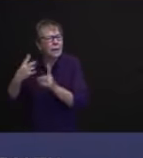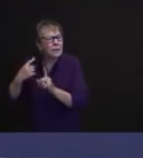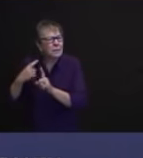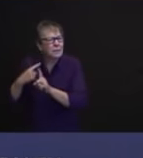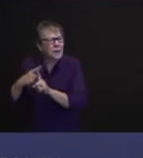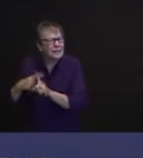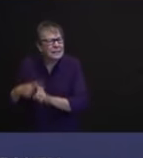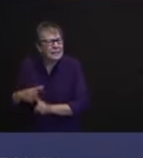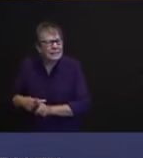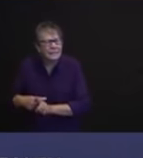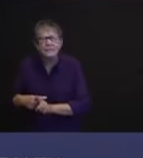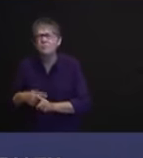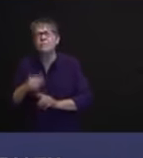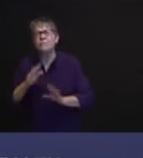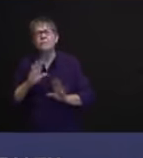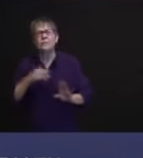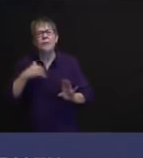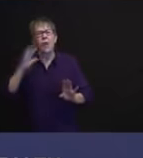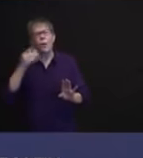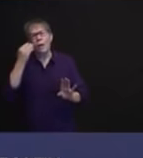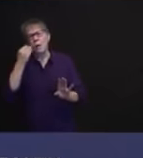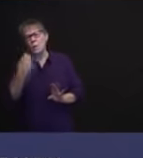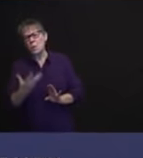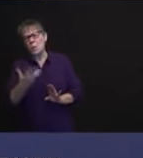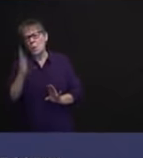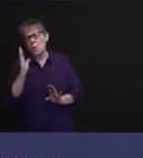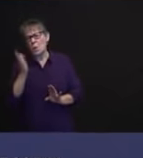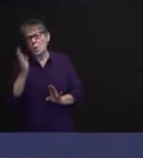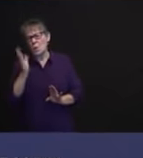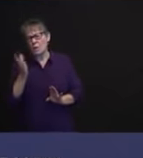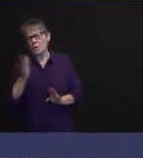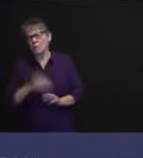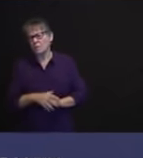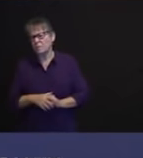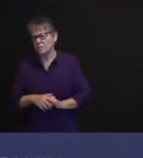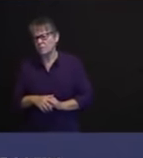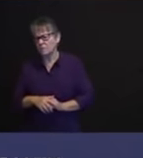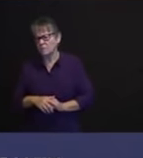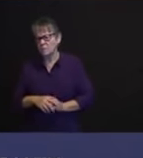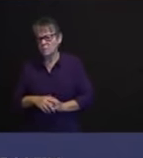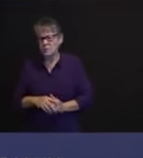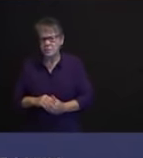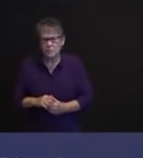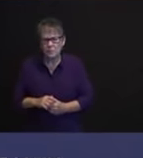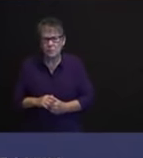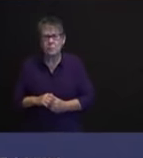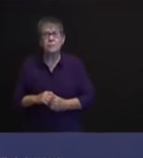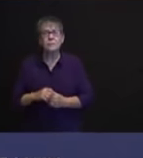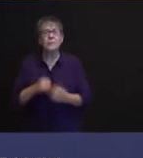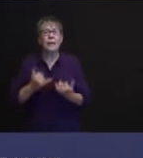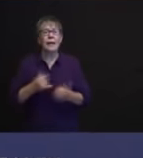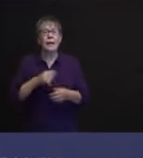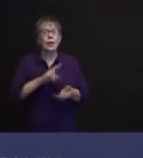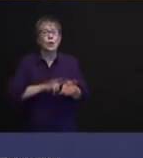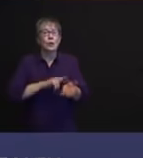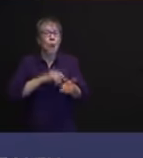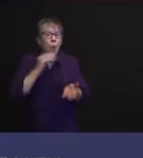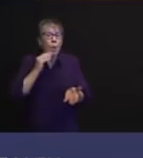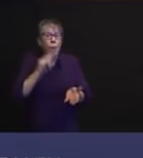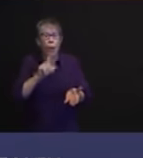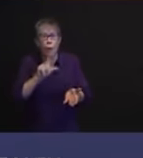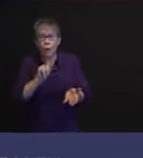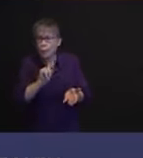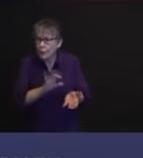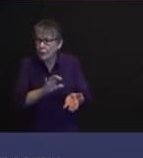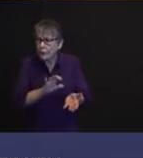not having, how many long-term care facilities have come to us. It said they do not have enough space to segregate. We have to come